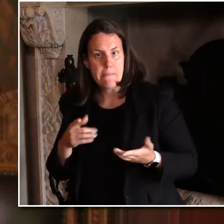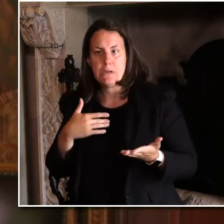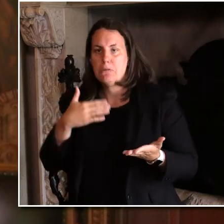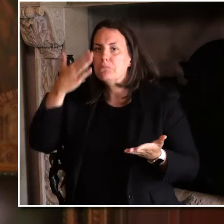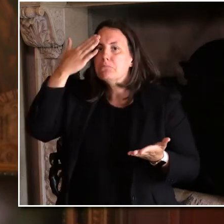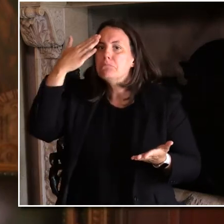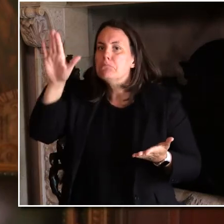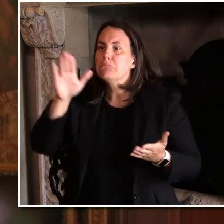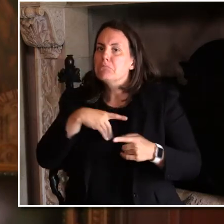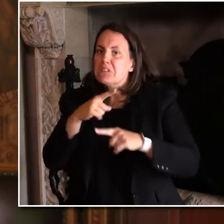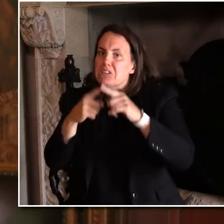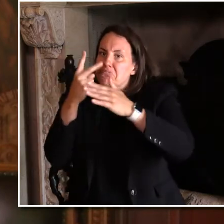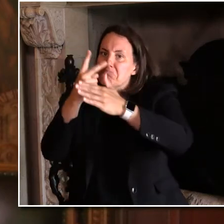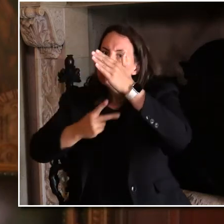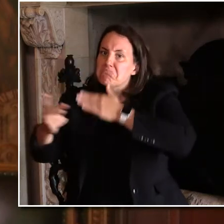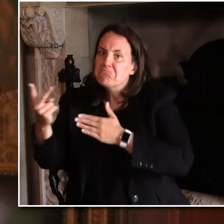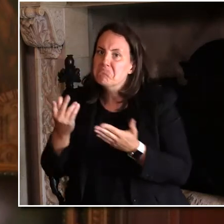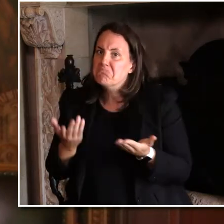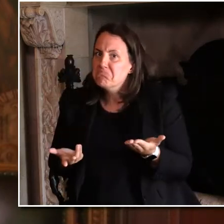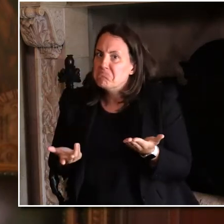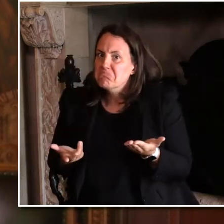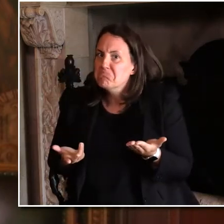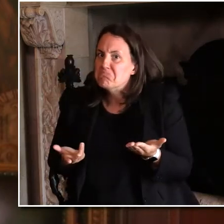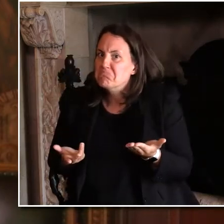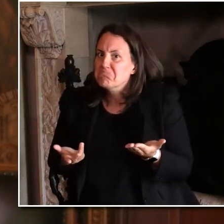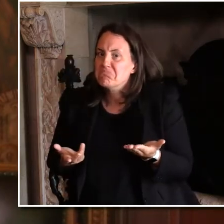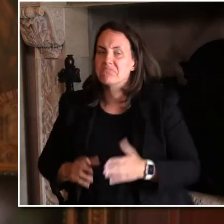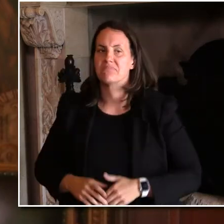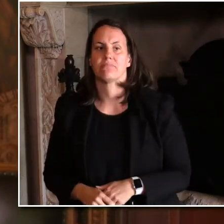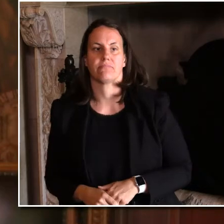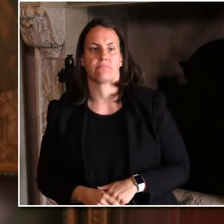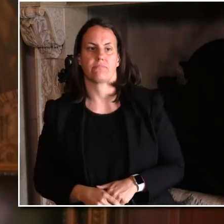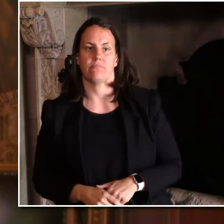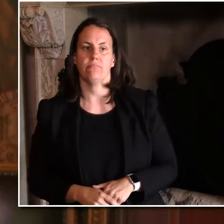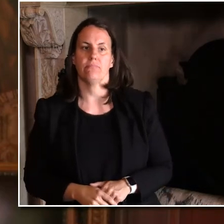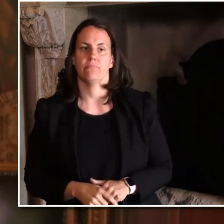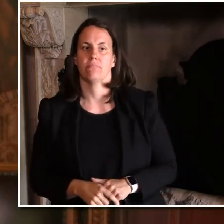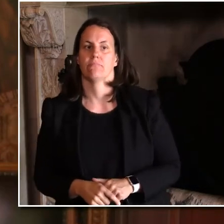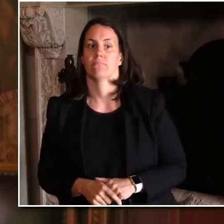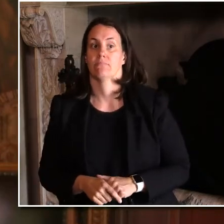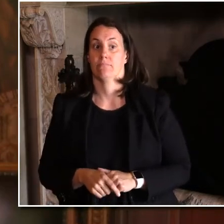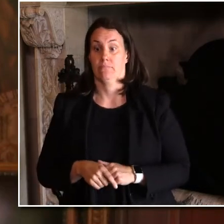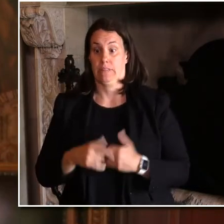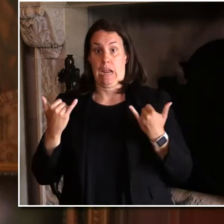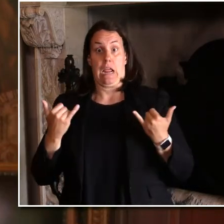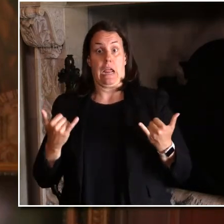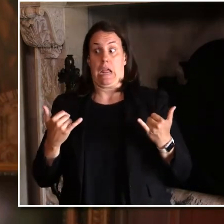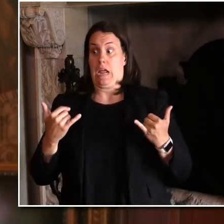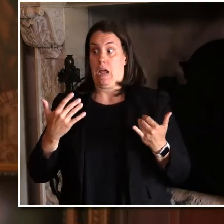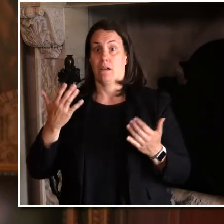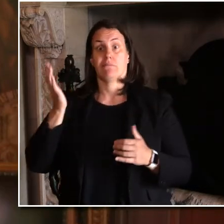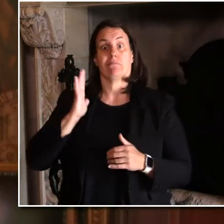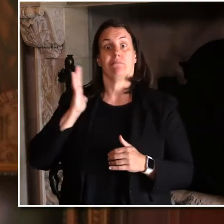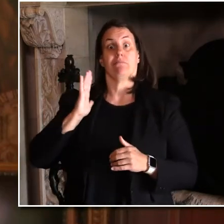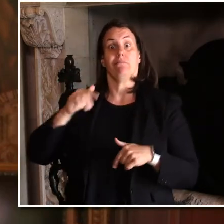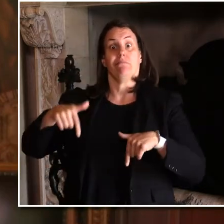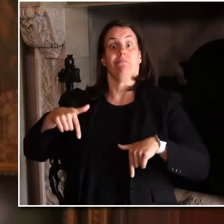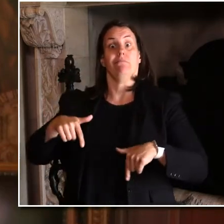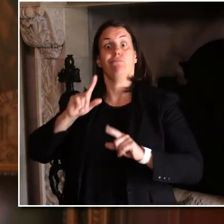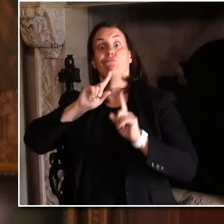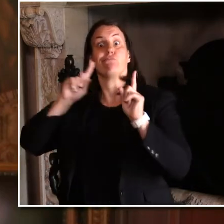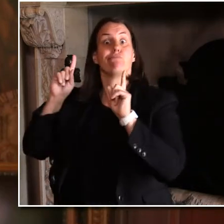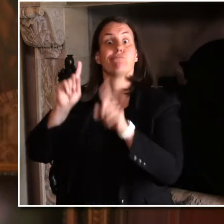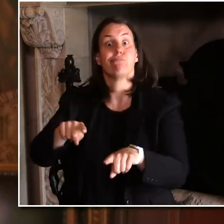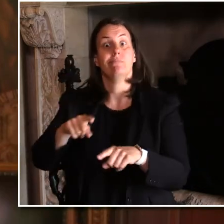not in effect for over a month now. We saw a small increase in cases and hospitalizations in the second half of May, but as